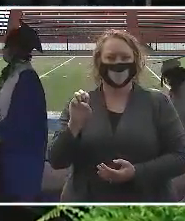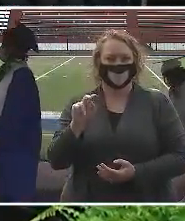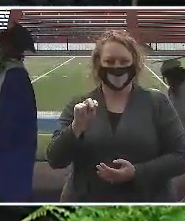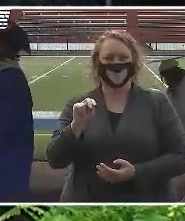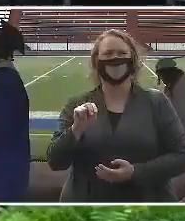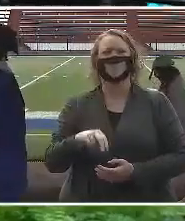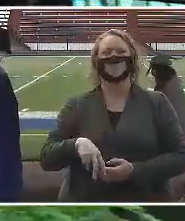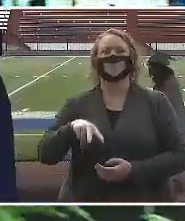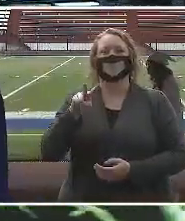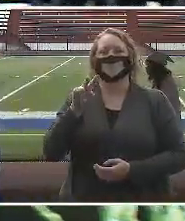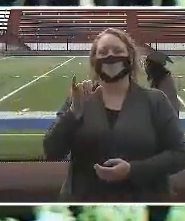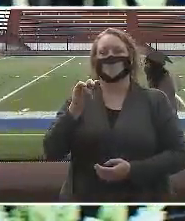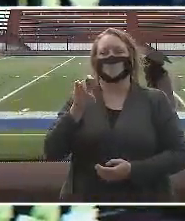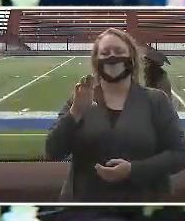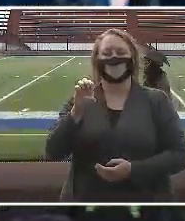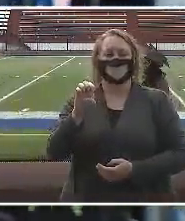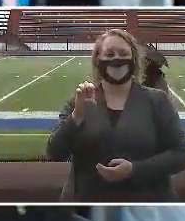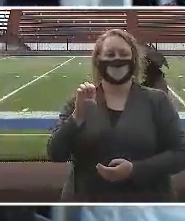Vince Arvin Magno.